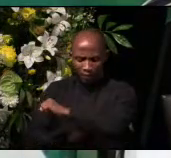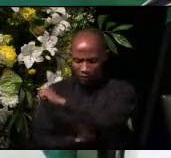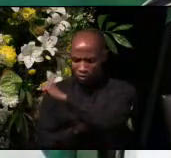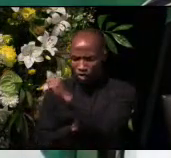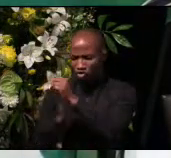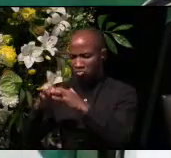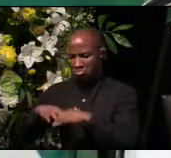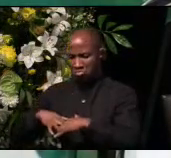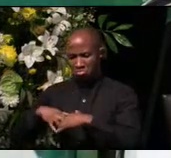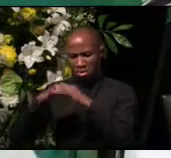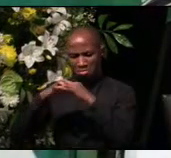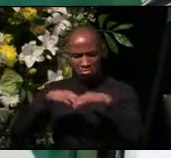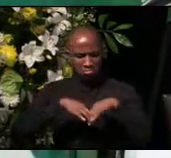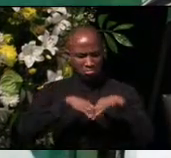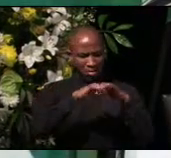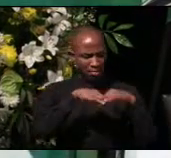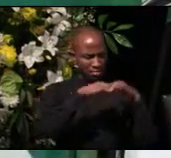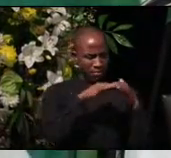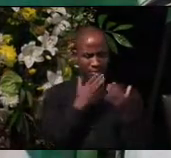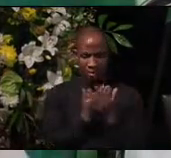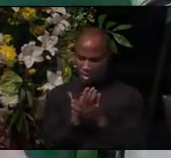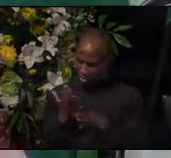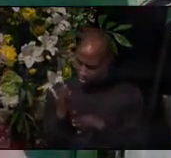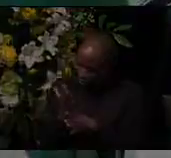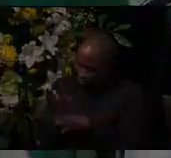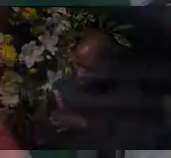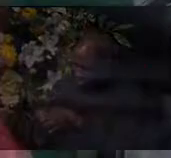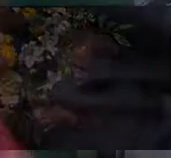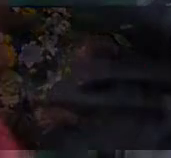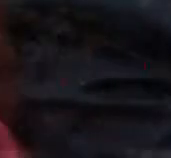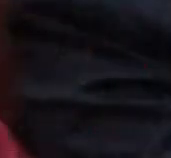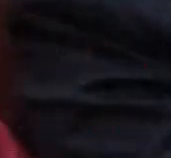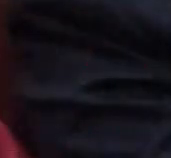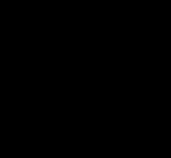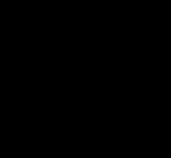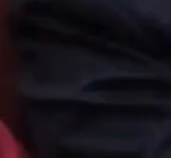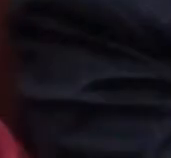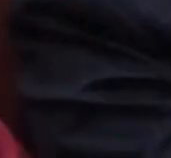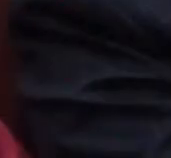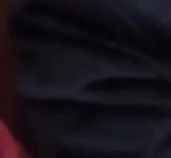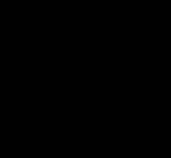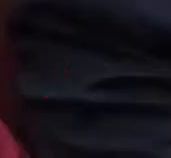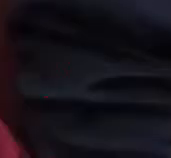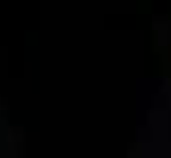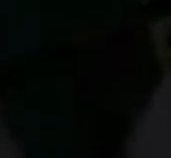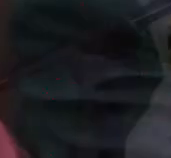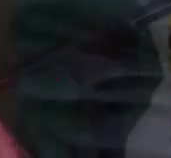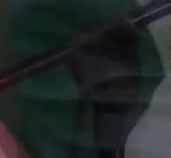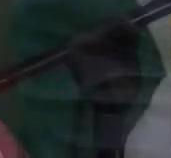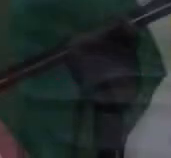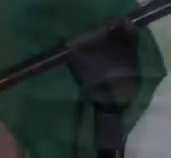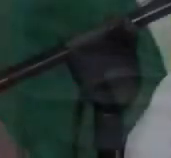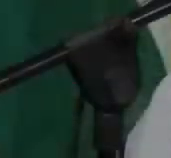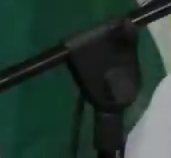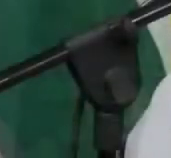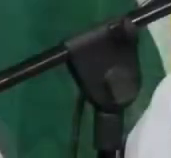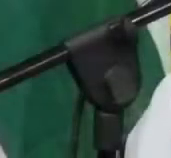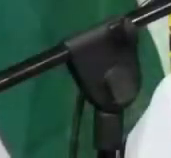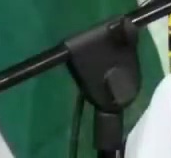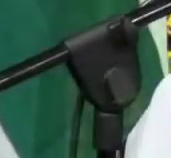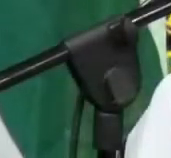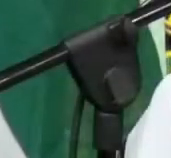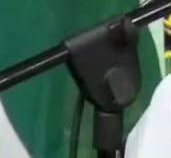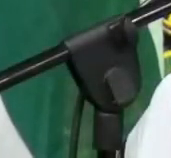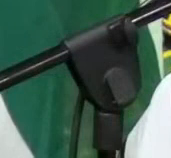established to work with the foundations to promote the legacy of these individuals